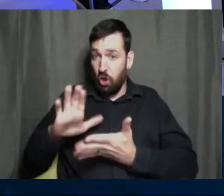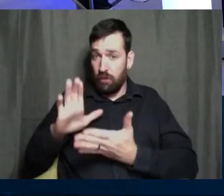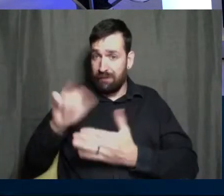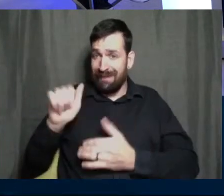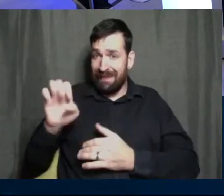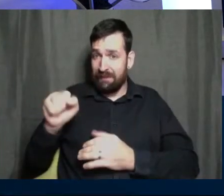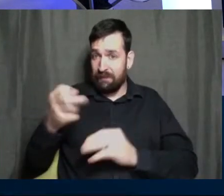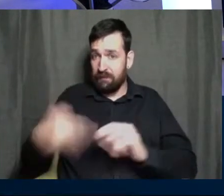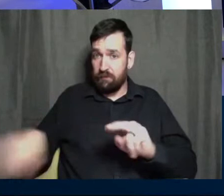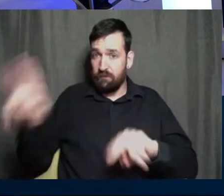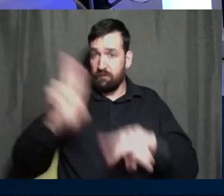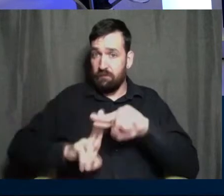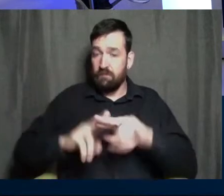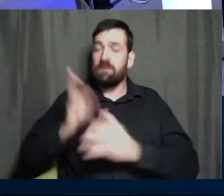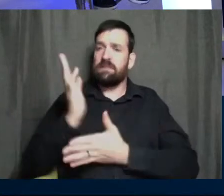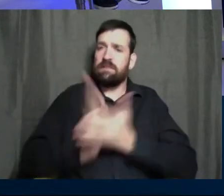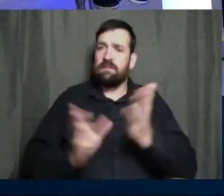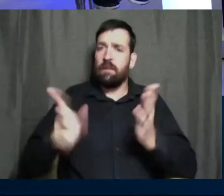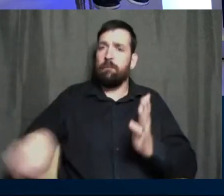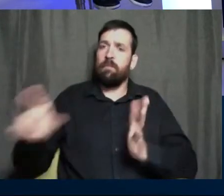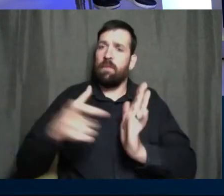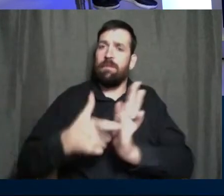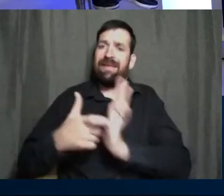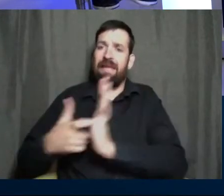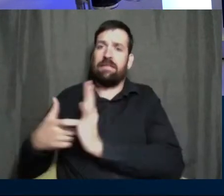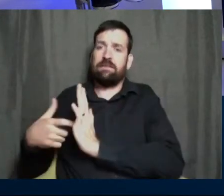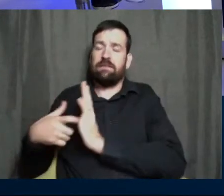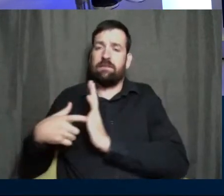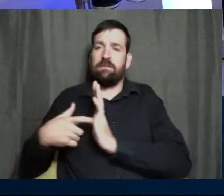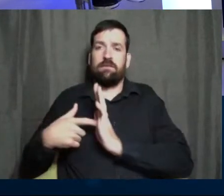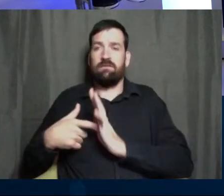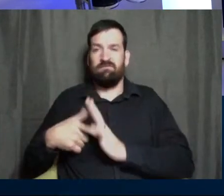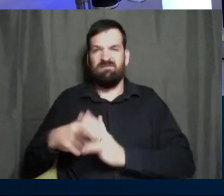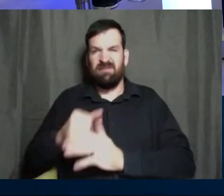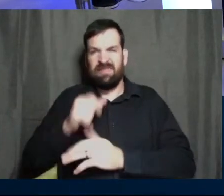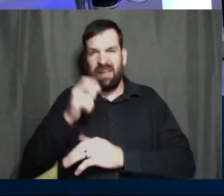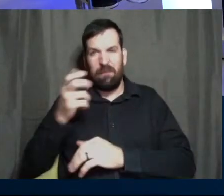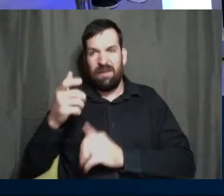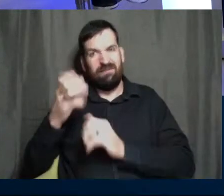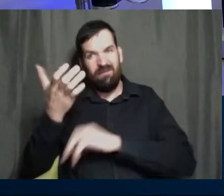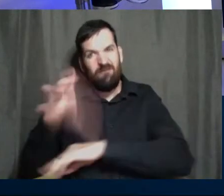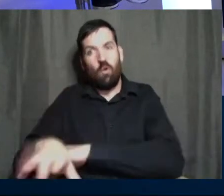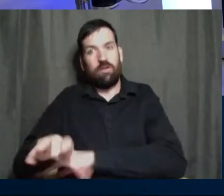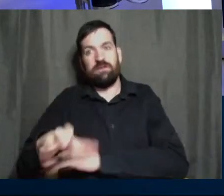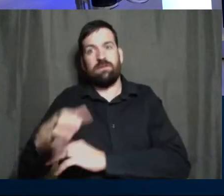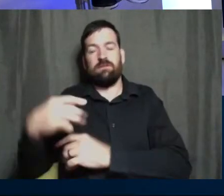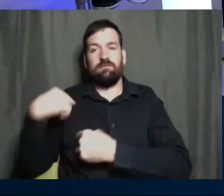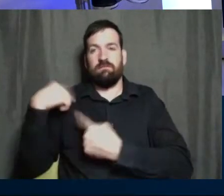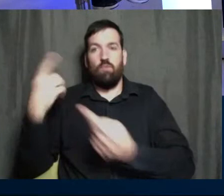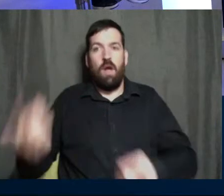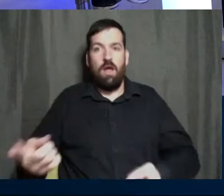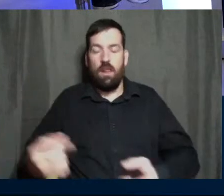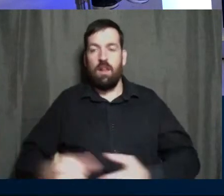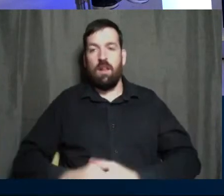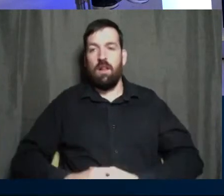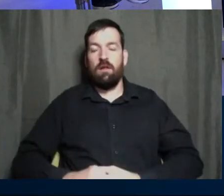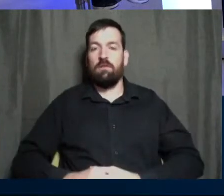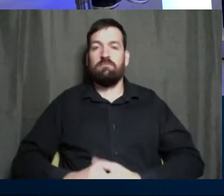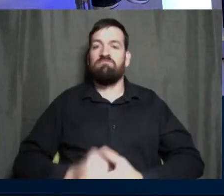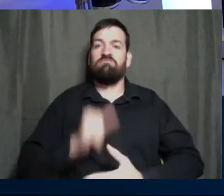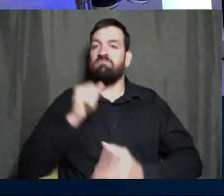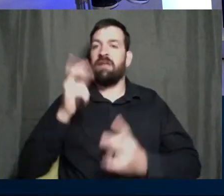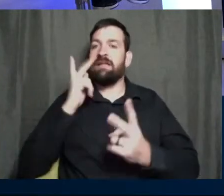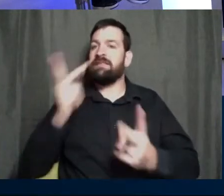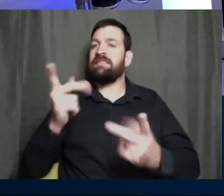some of these mandates have been out of force for a while. Mm-hmm. So, and then we haven't really seen this major increase. Do we